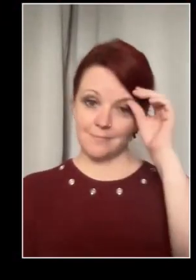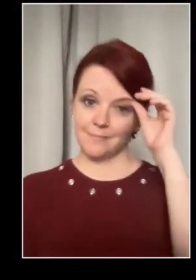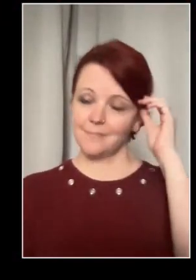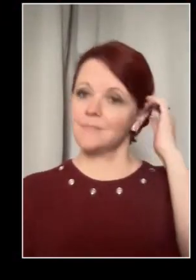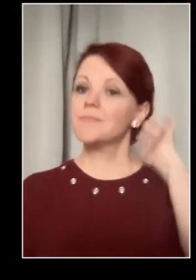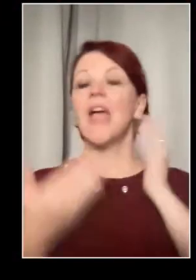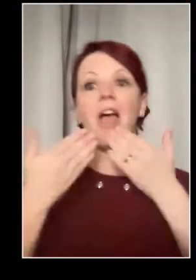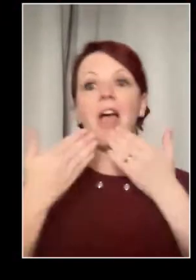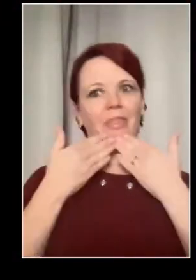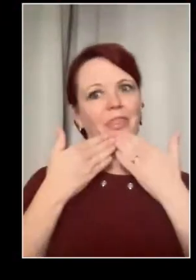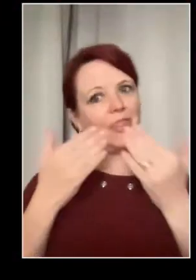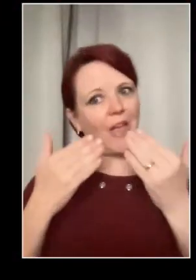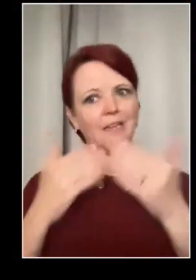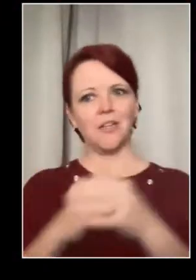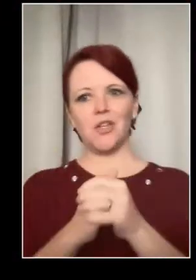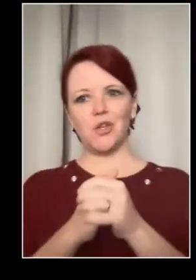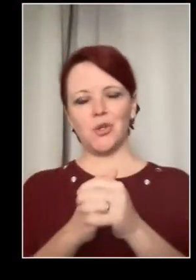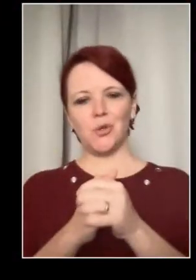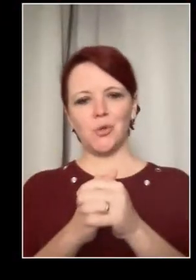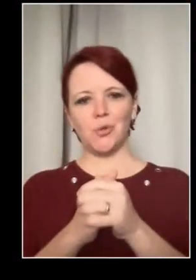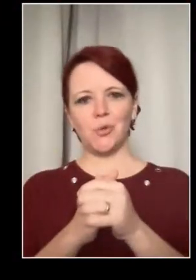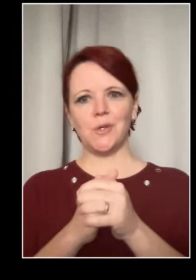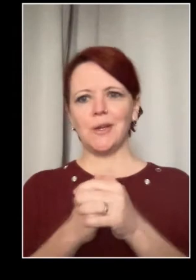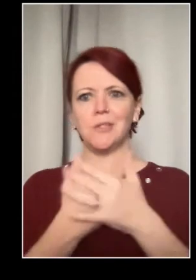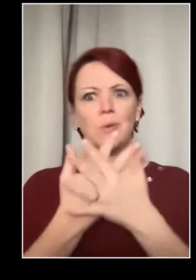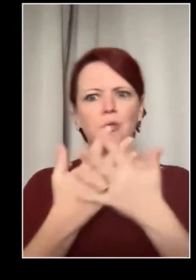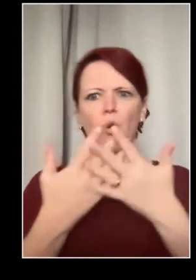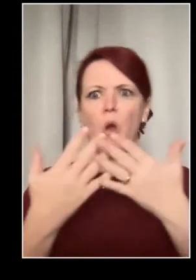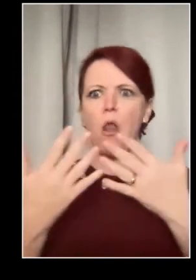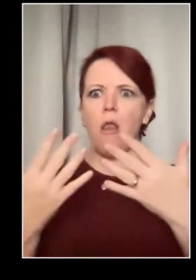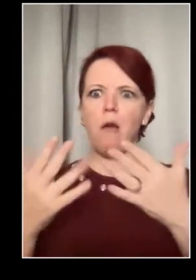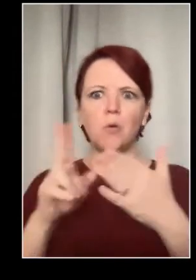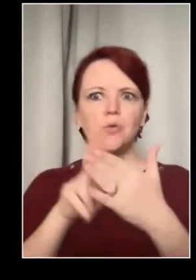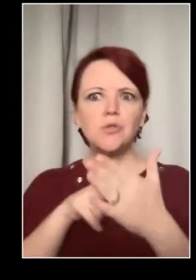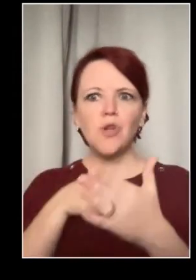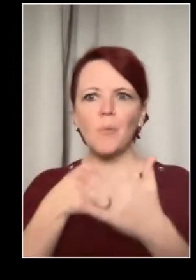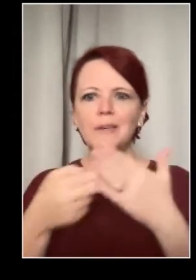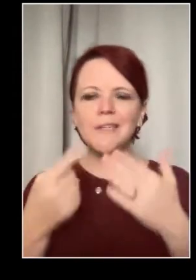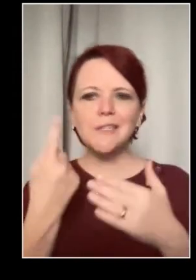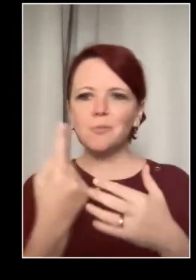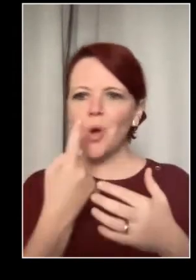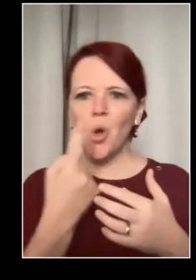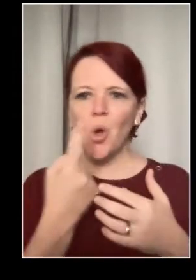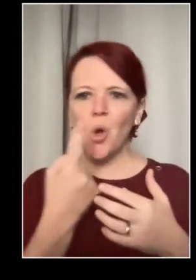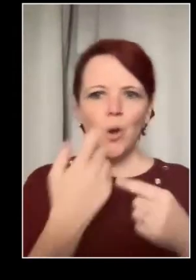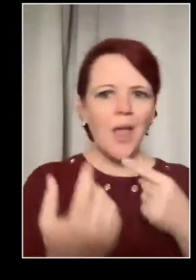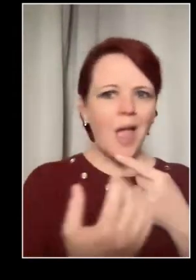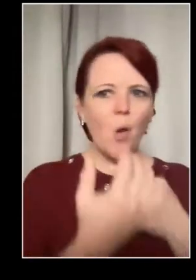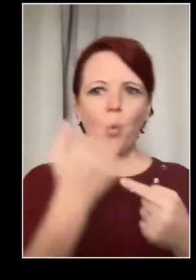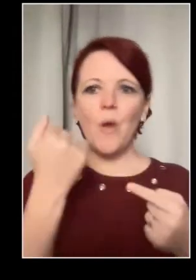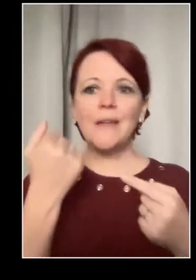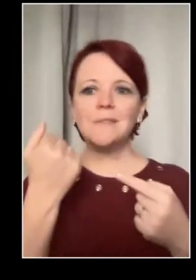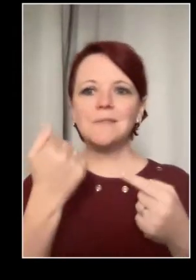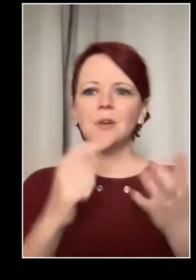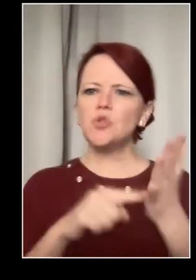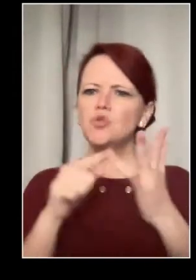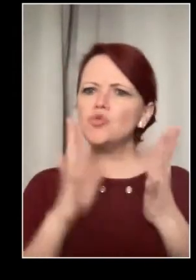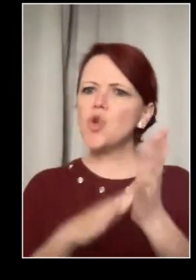Thank you very much. So we just saw loads of nominees, but only one of them can steal that top spot. Tom, who is